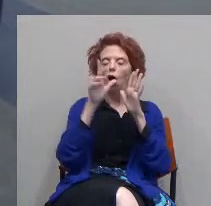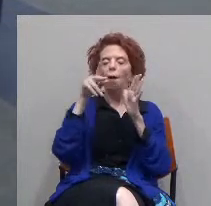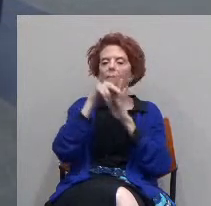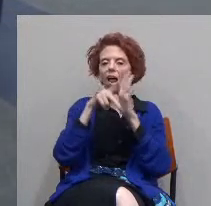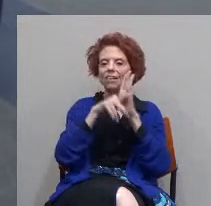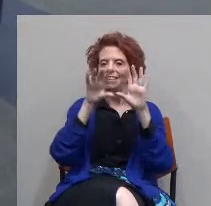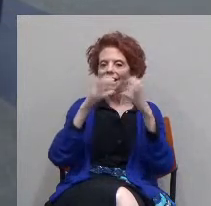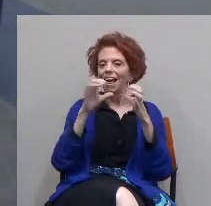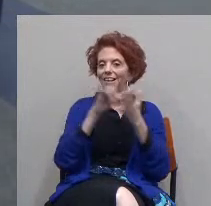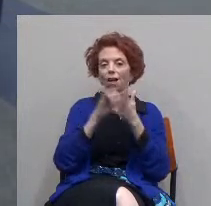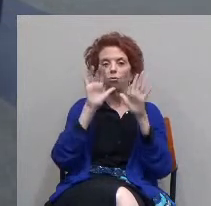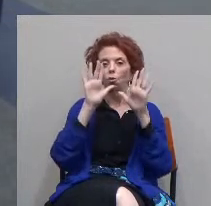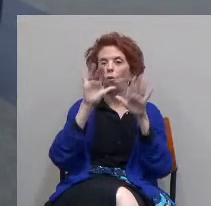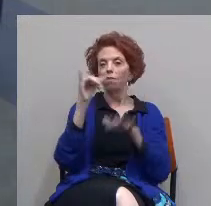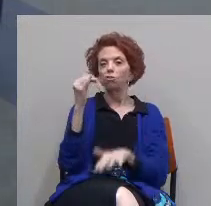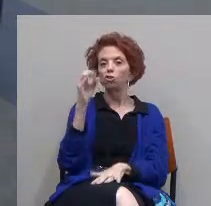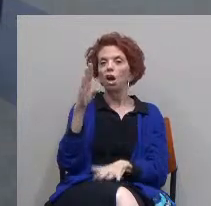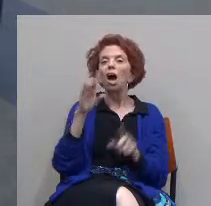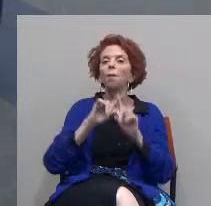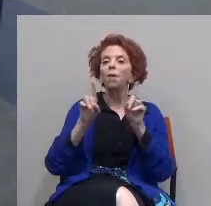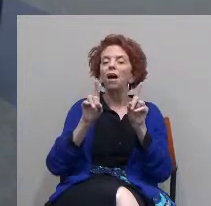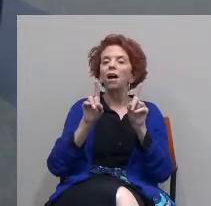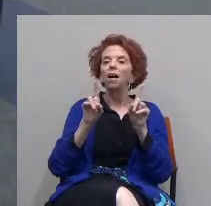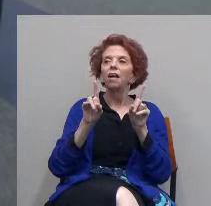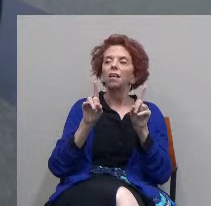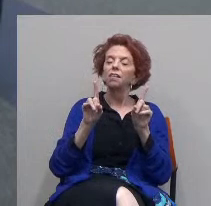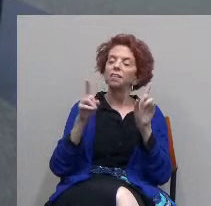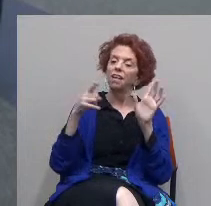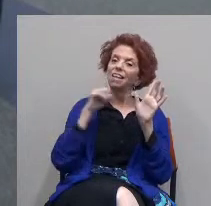job. But is this something